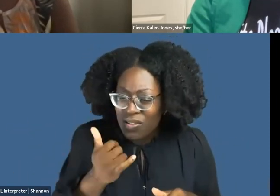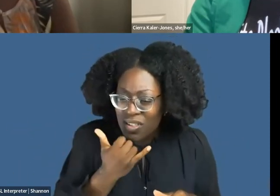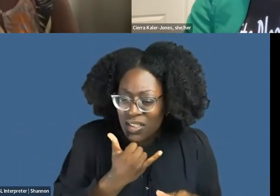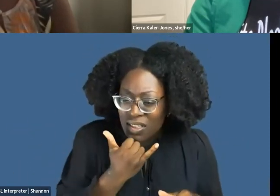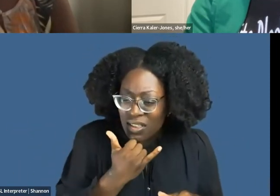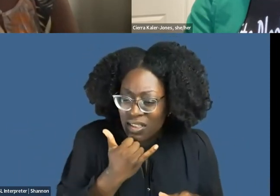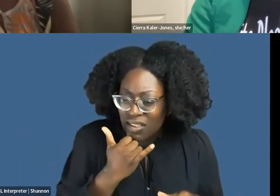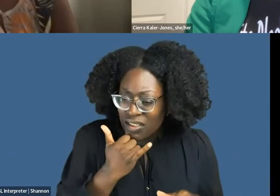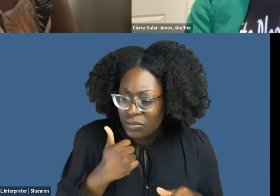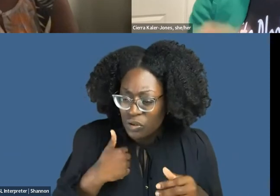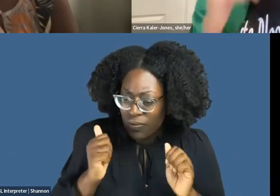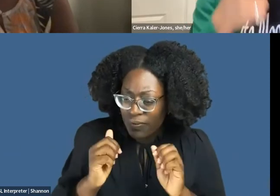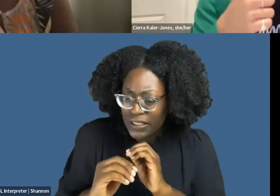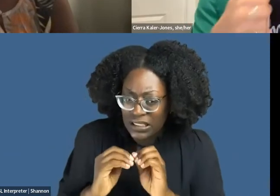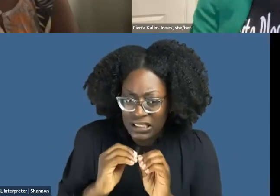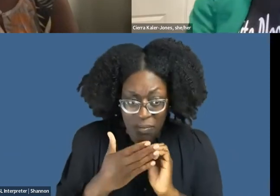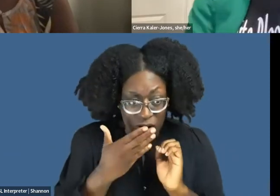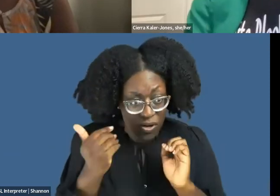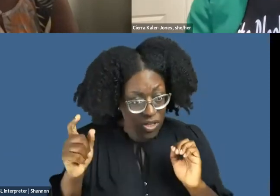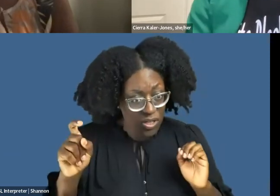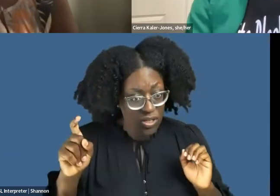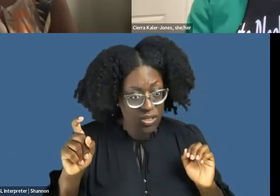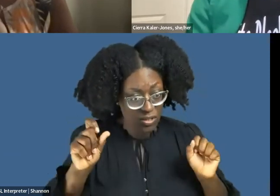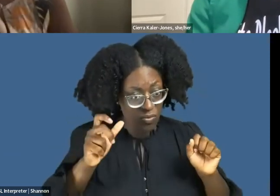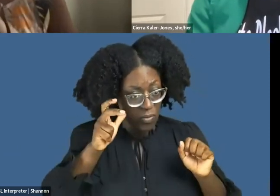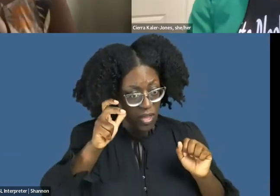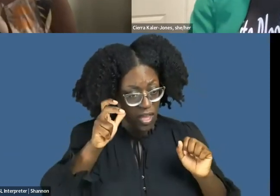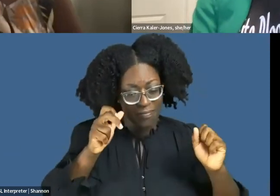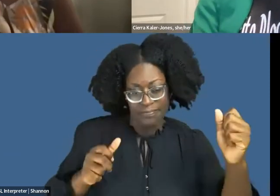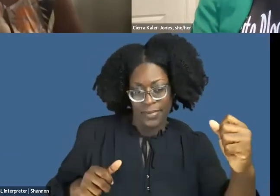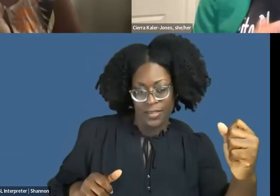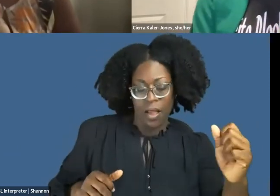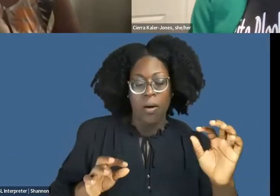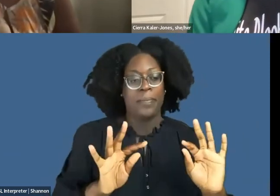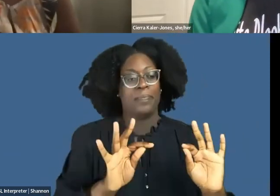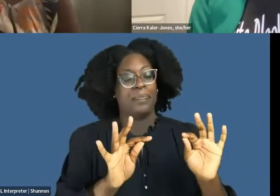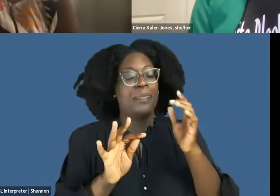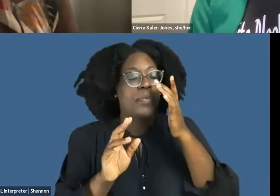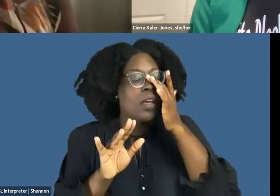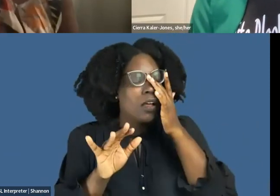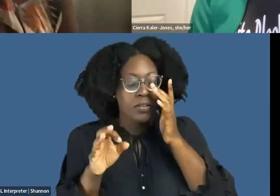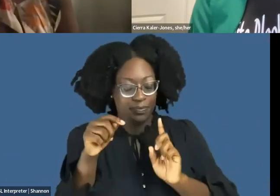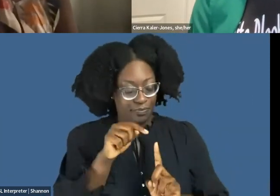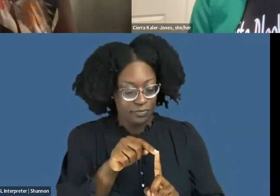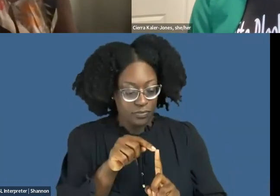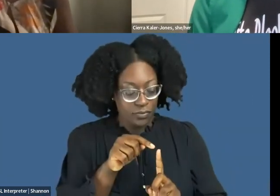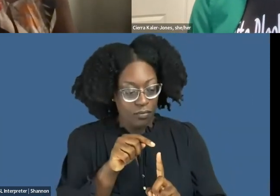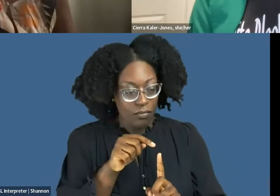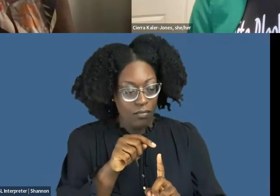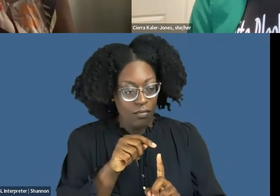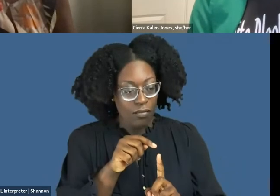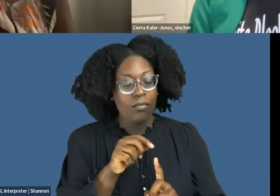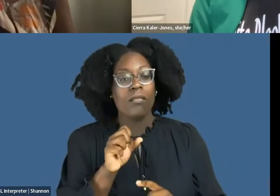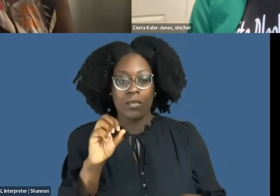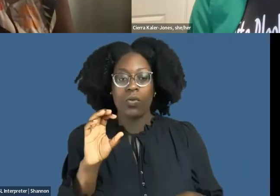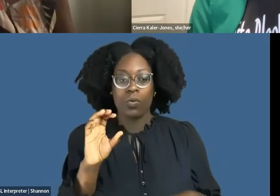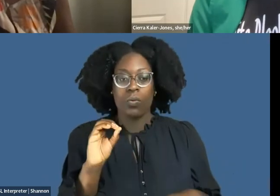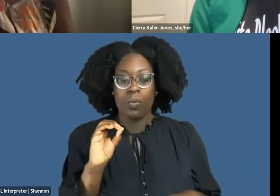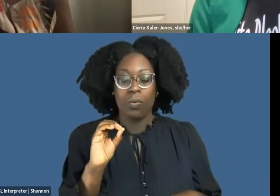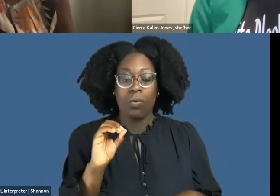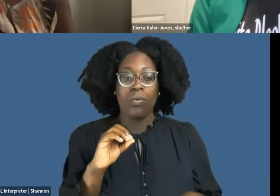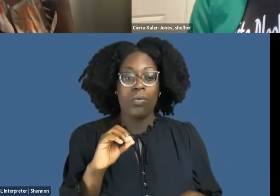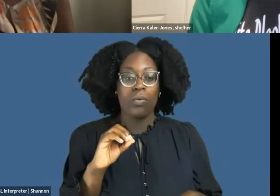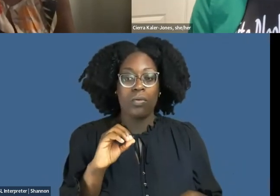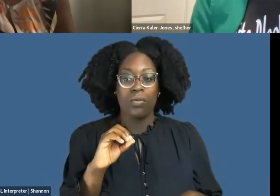Is that better? Can you hear me? Yes, I can. Okay, hear. Perfect. And so she says the Garvey